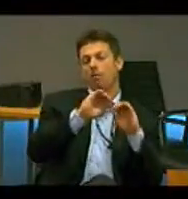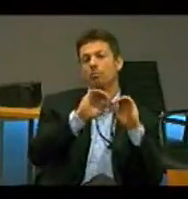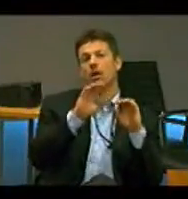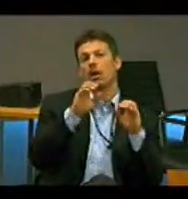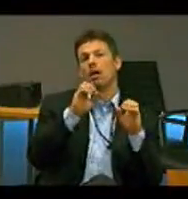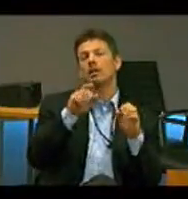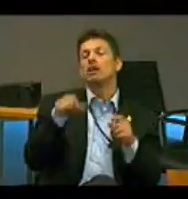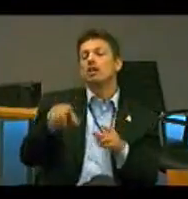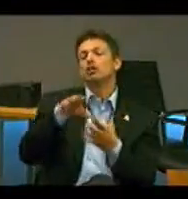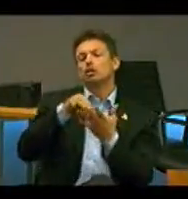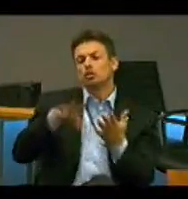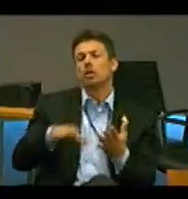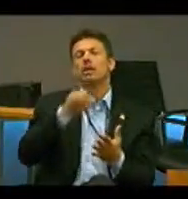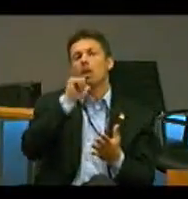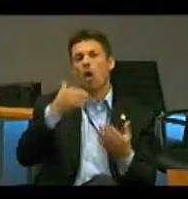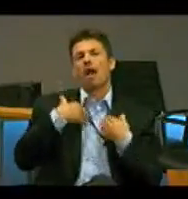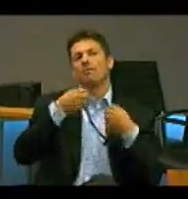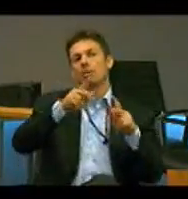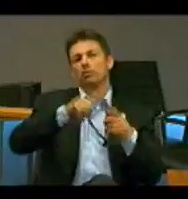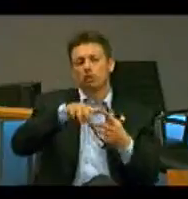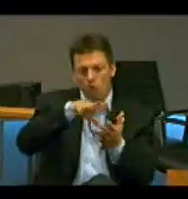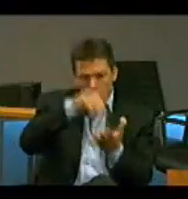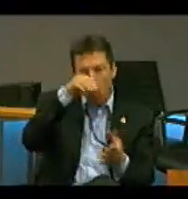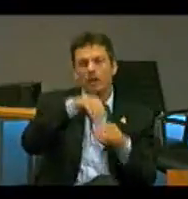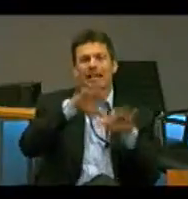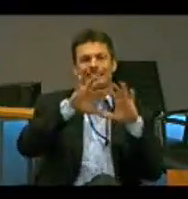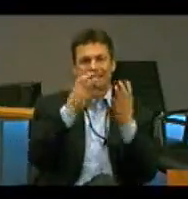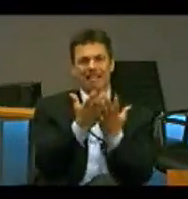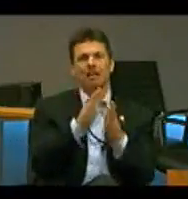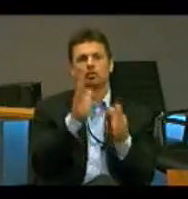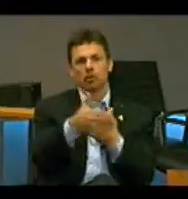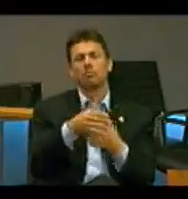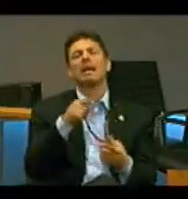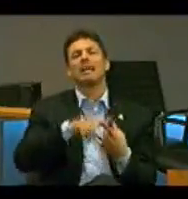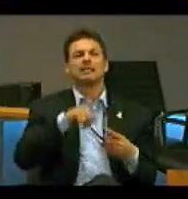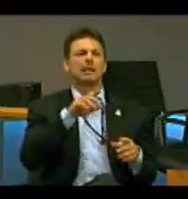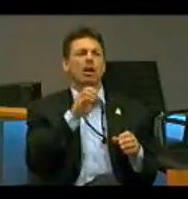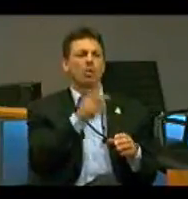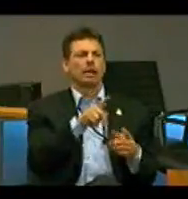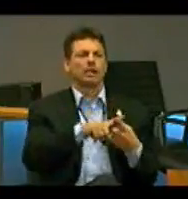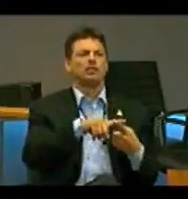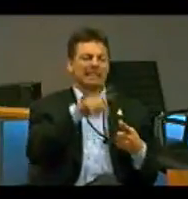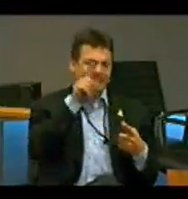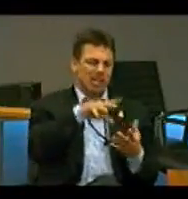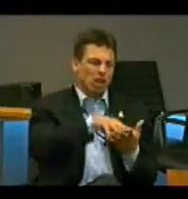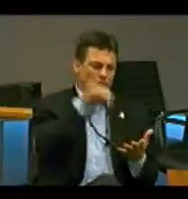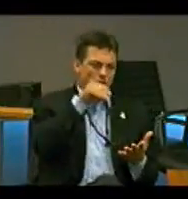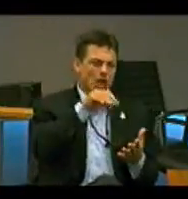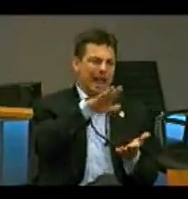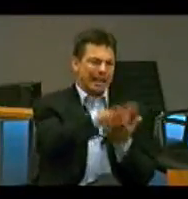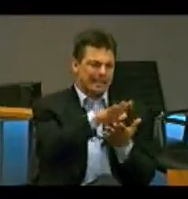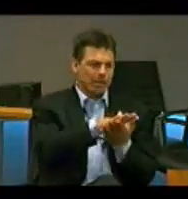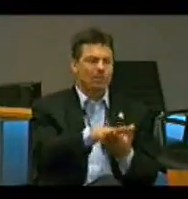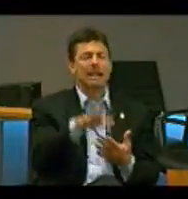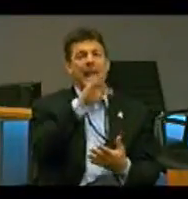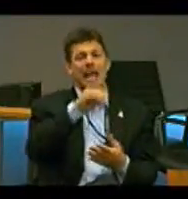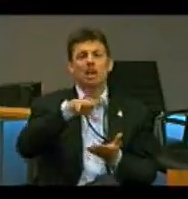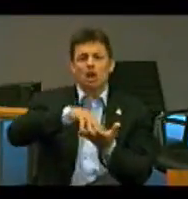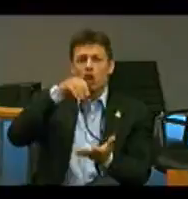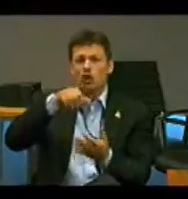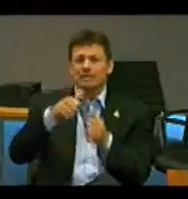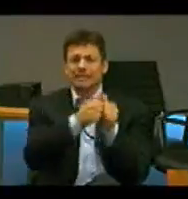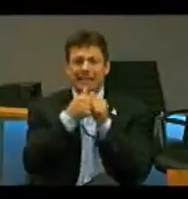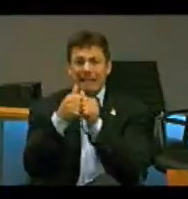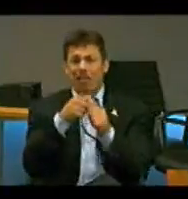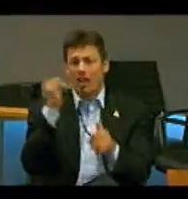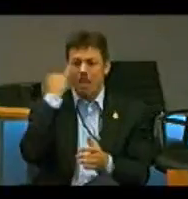It's to be able to behave and engage academically is something that students need to learn, and they need to learn it together. And if you kick